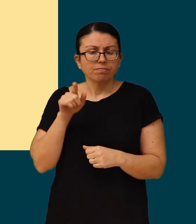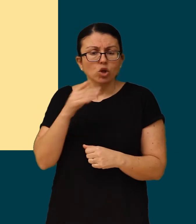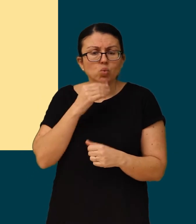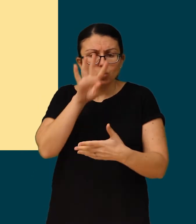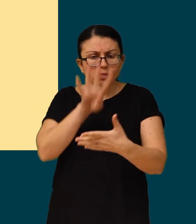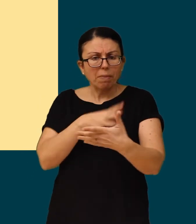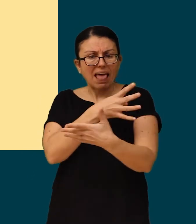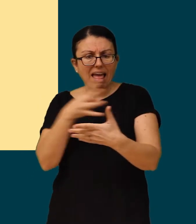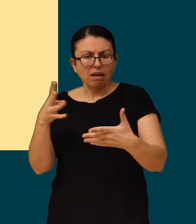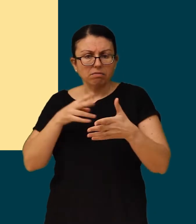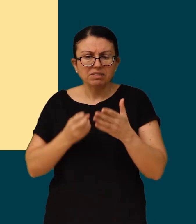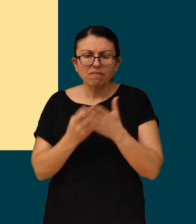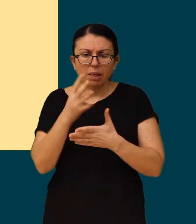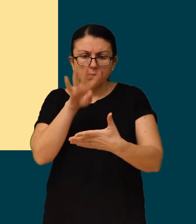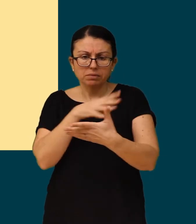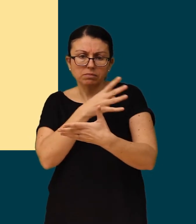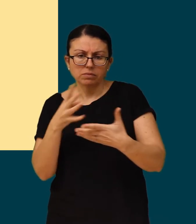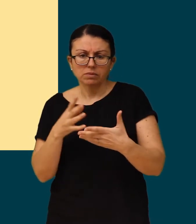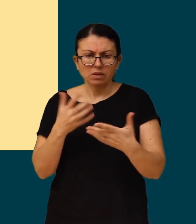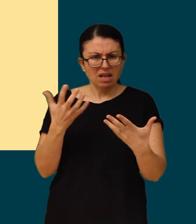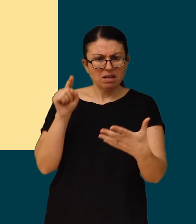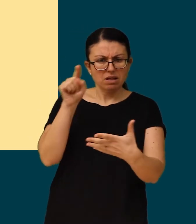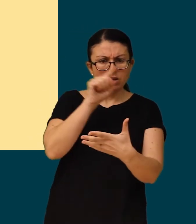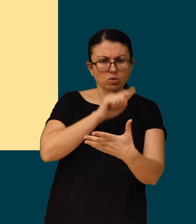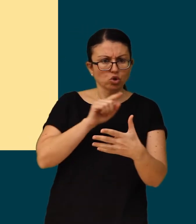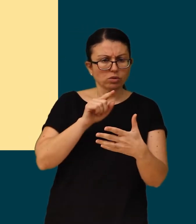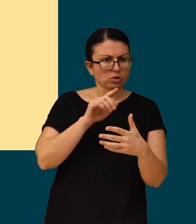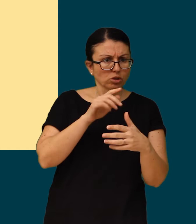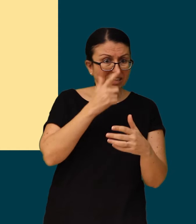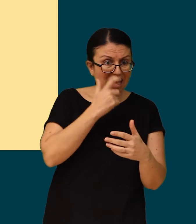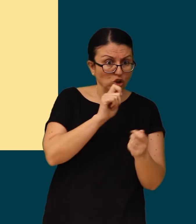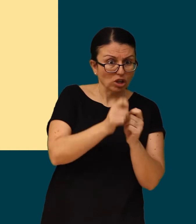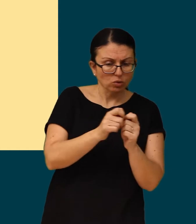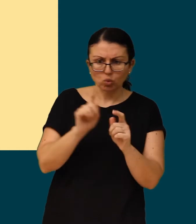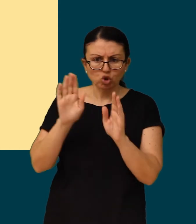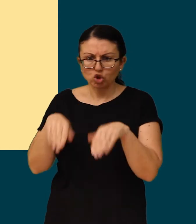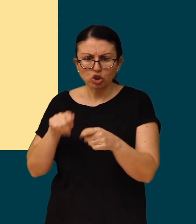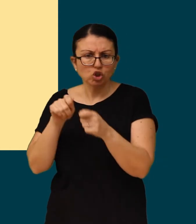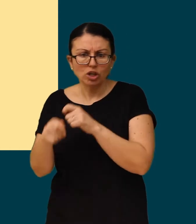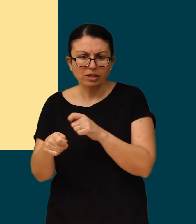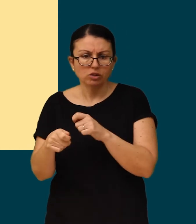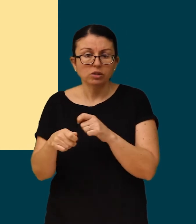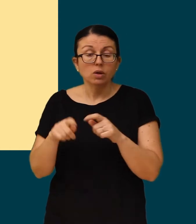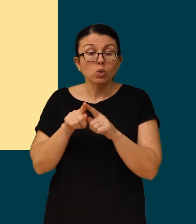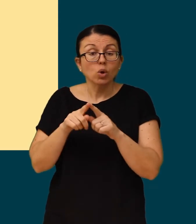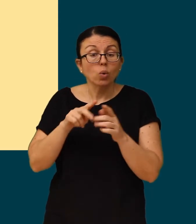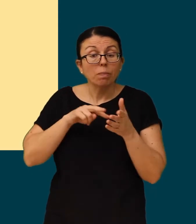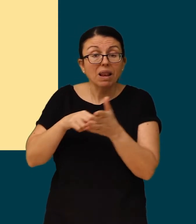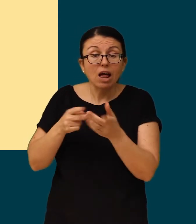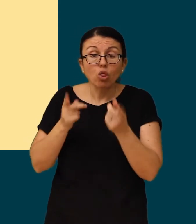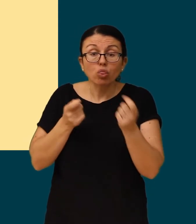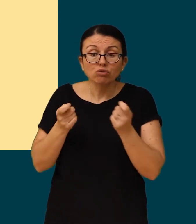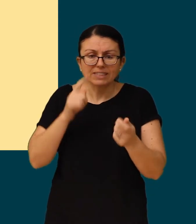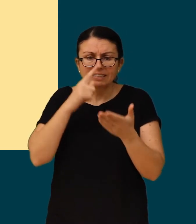They use development plans to show how places should and shouldn't change. Planning authorities also